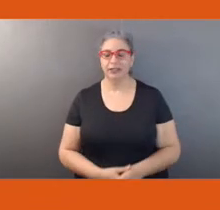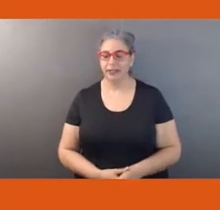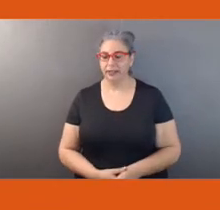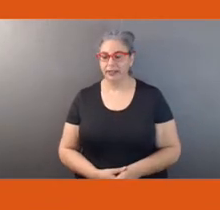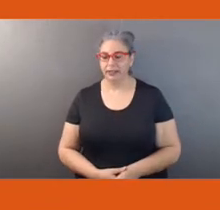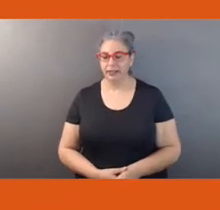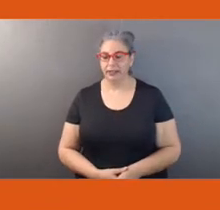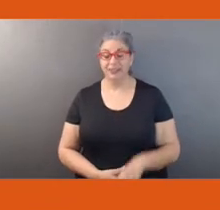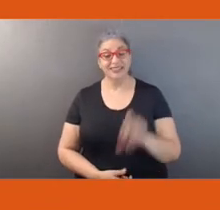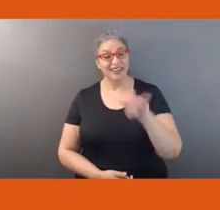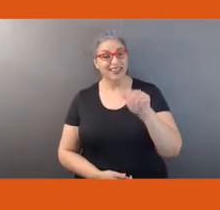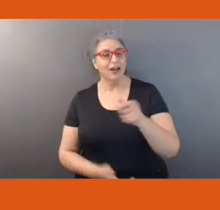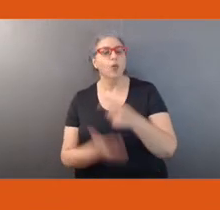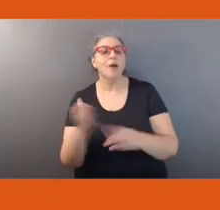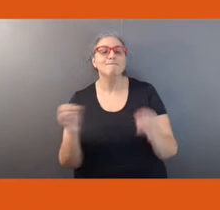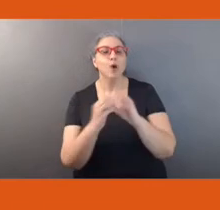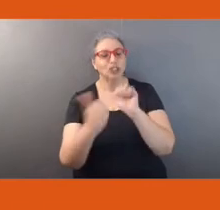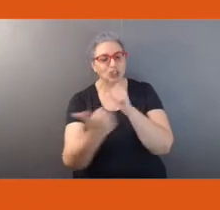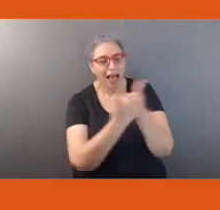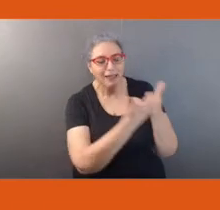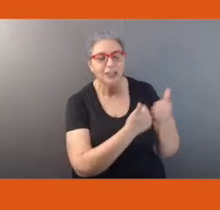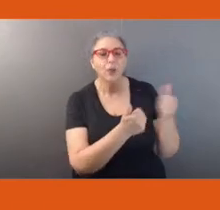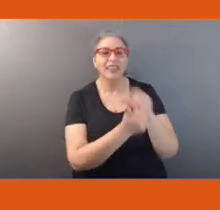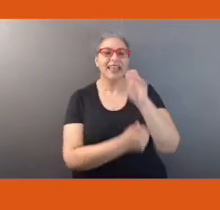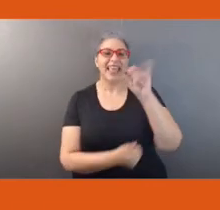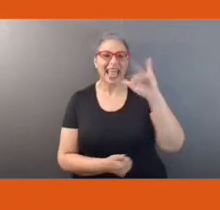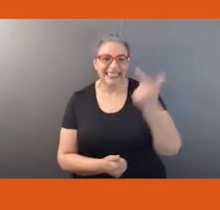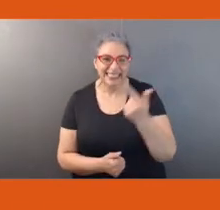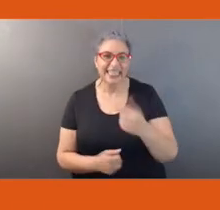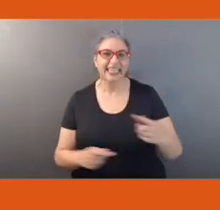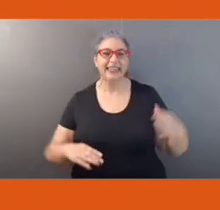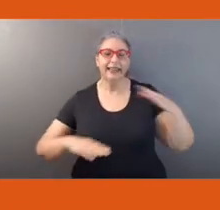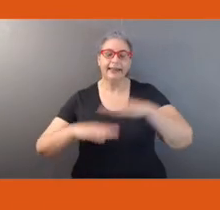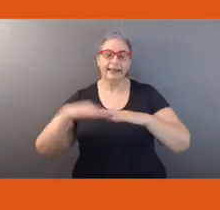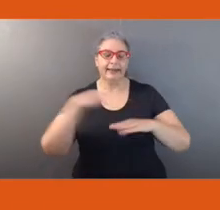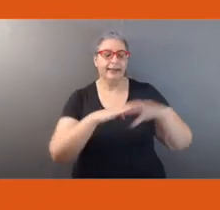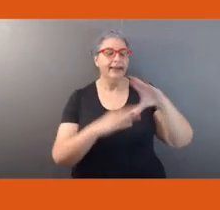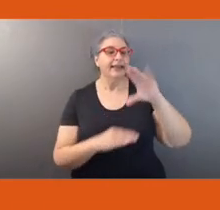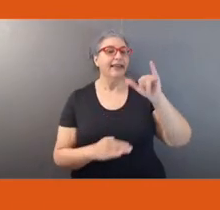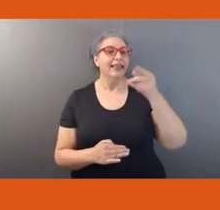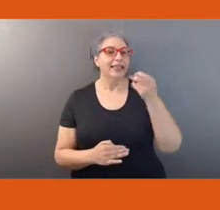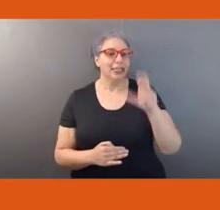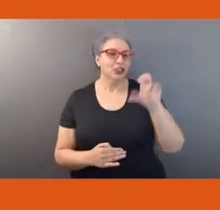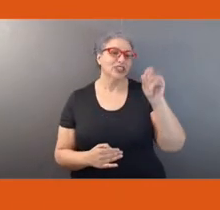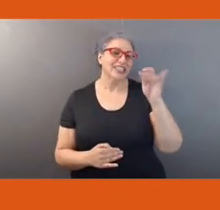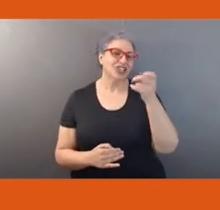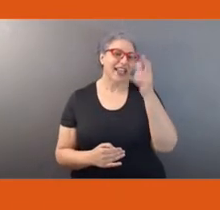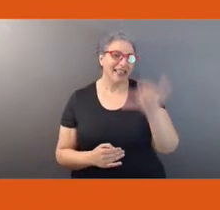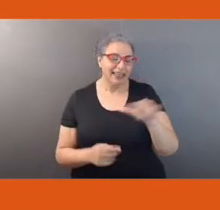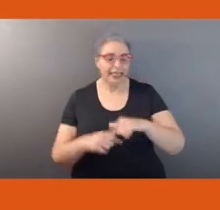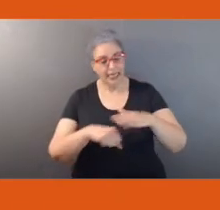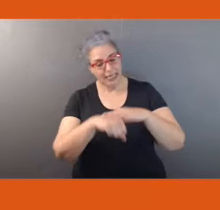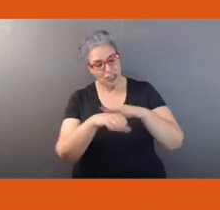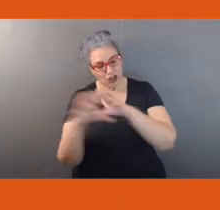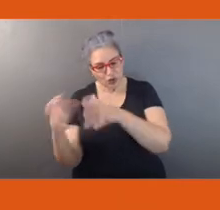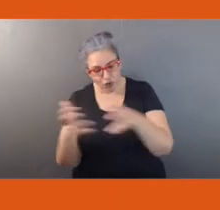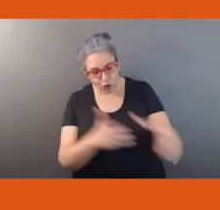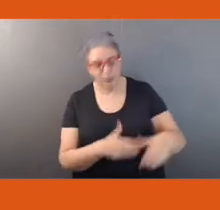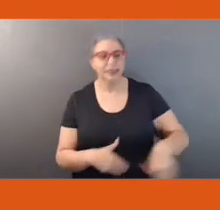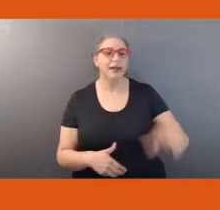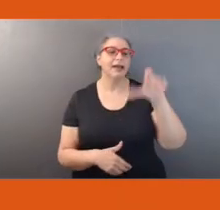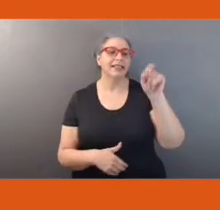of the challenges around casting intersectionality underrepresented groups, such as Indigenous talent within the Latino